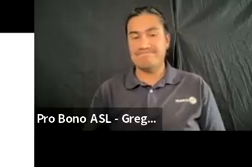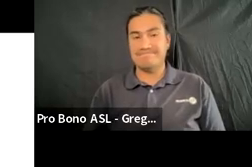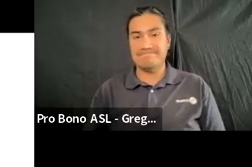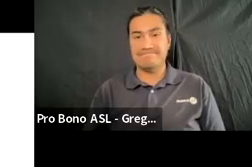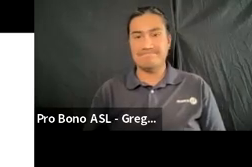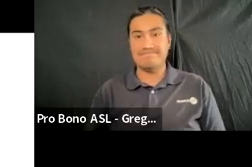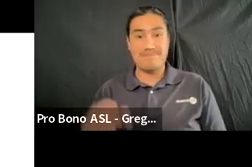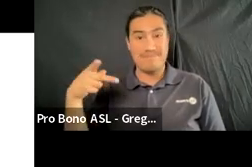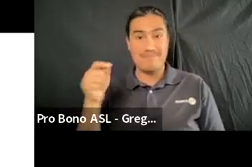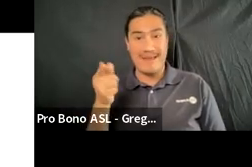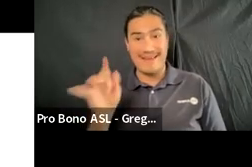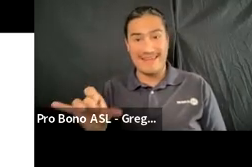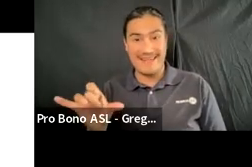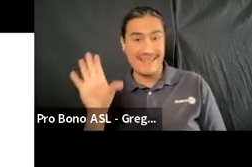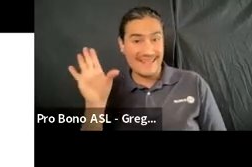Peggy,